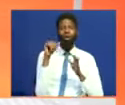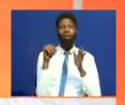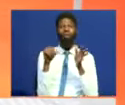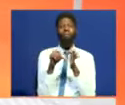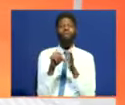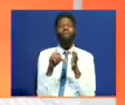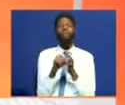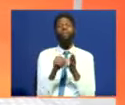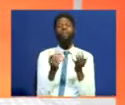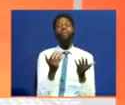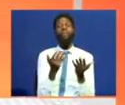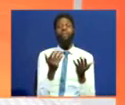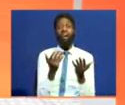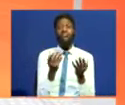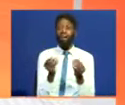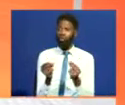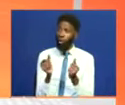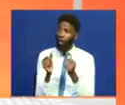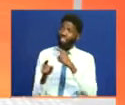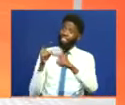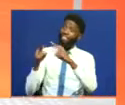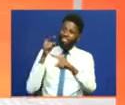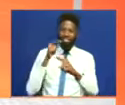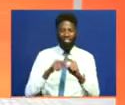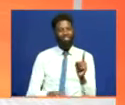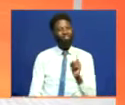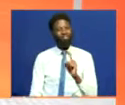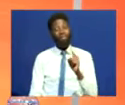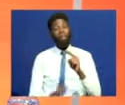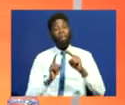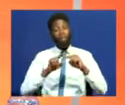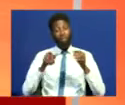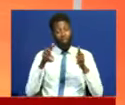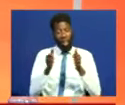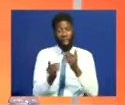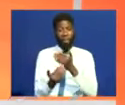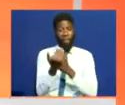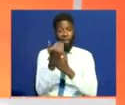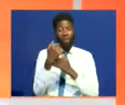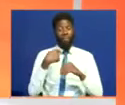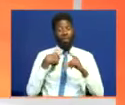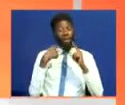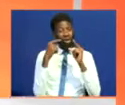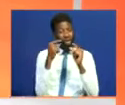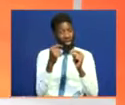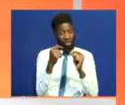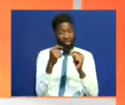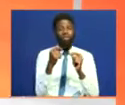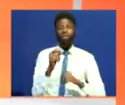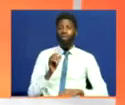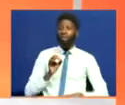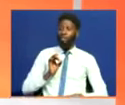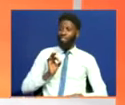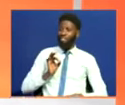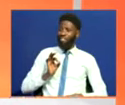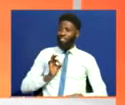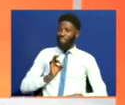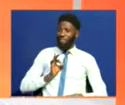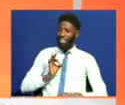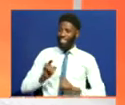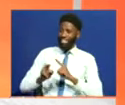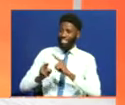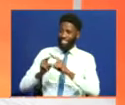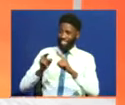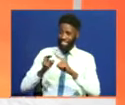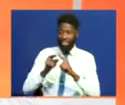killing. But Abdi, allow me to say as it is this morning. Femicide today, femicide is when